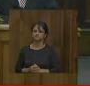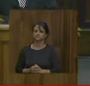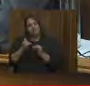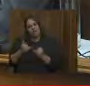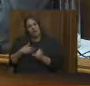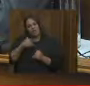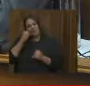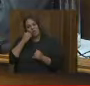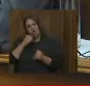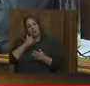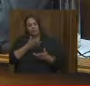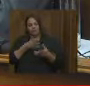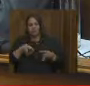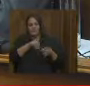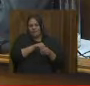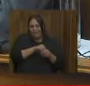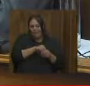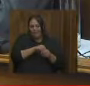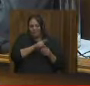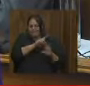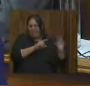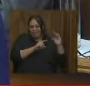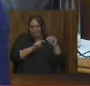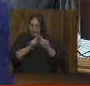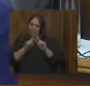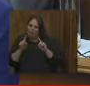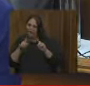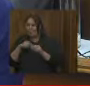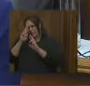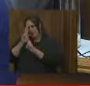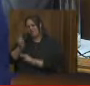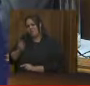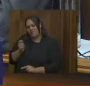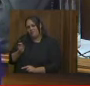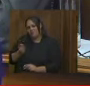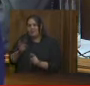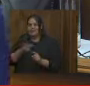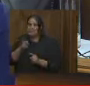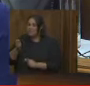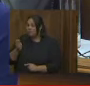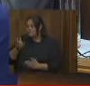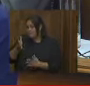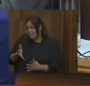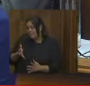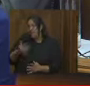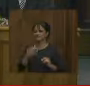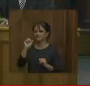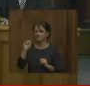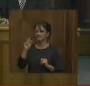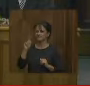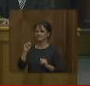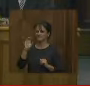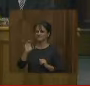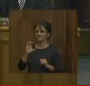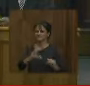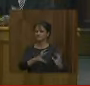that that just a couple of months ago, where her own party decided that she can't participate in any decision-making structure of her